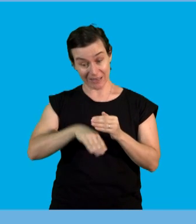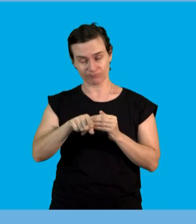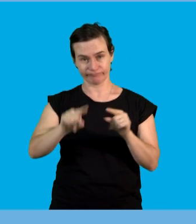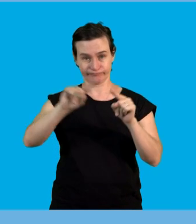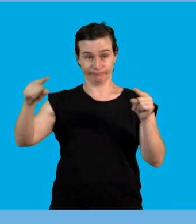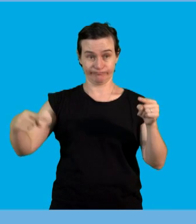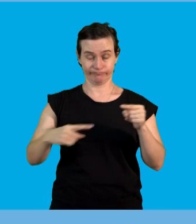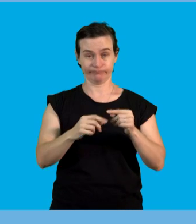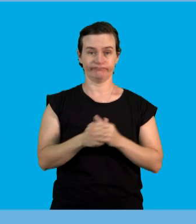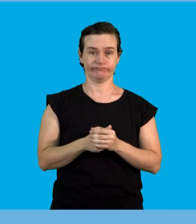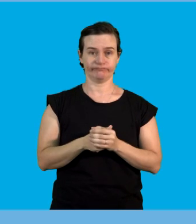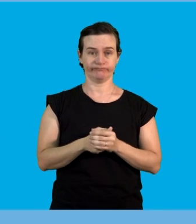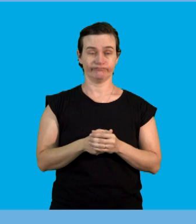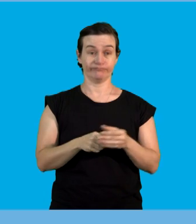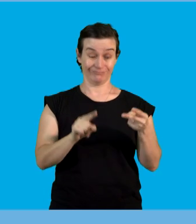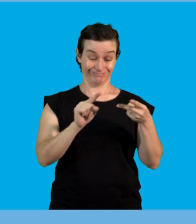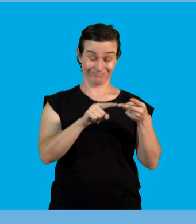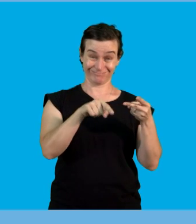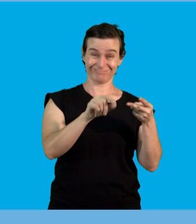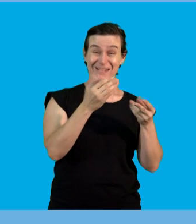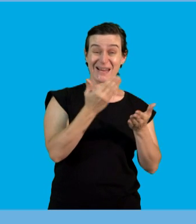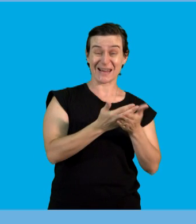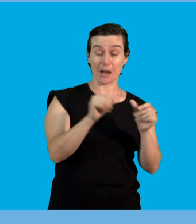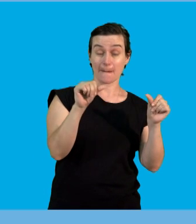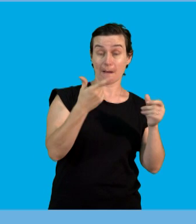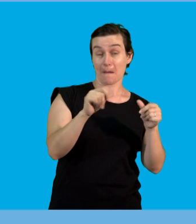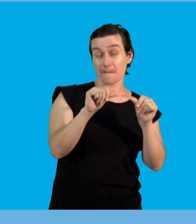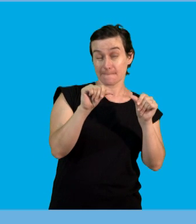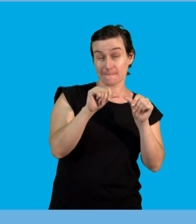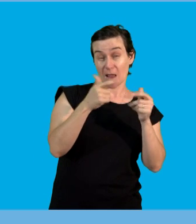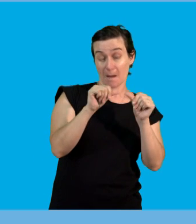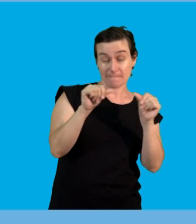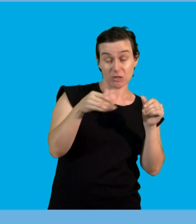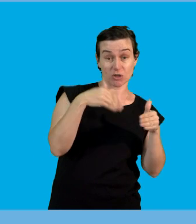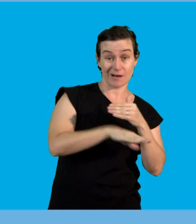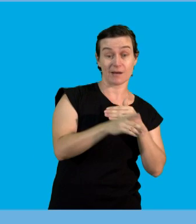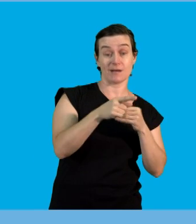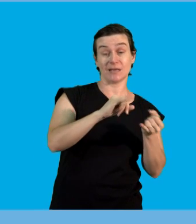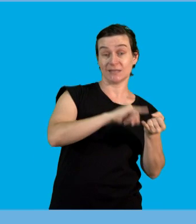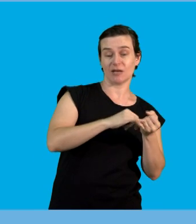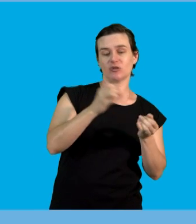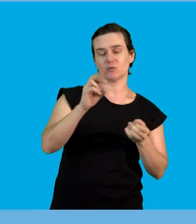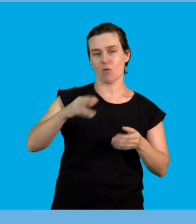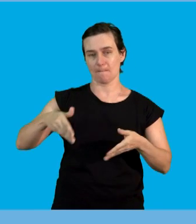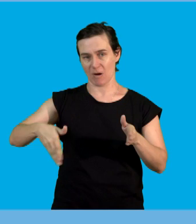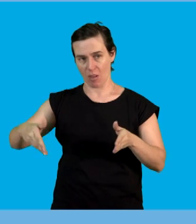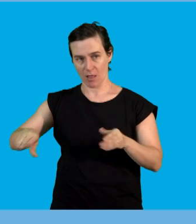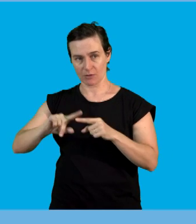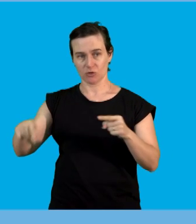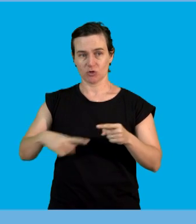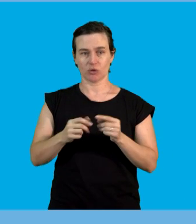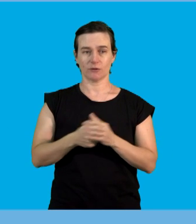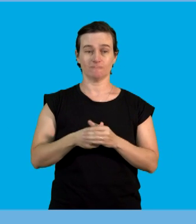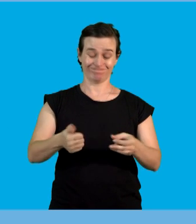can use the ammeter to measure the electric current in either the parallel circuit or also in a series circuit. We